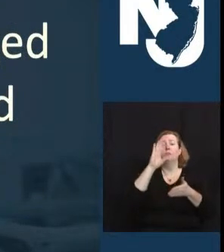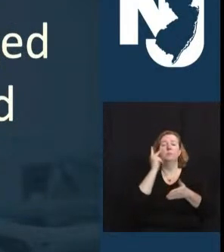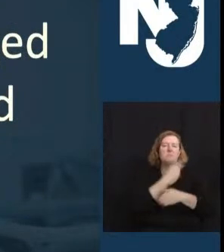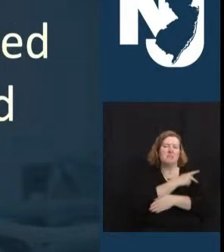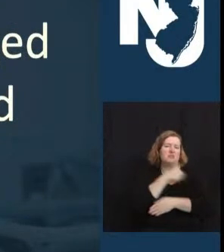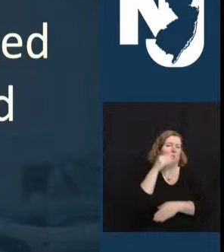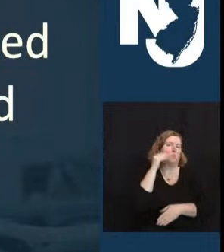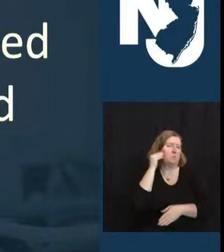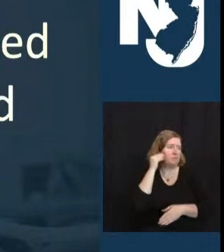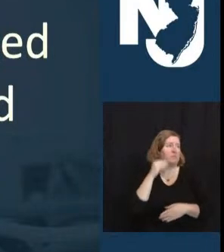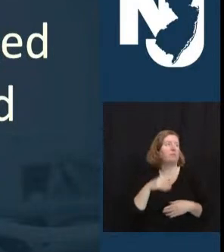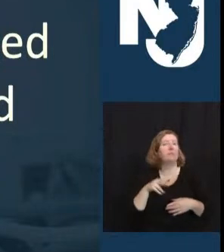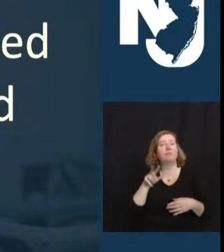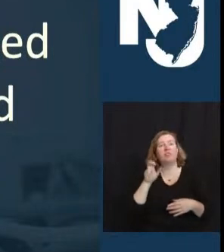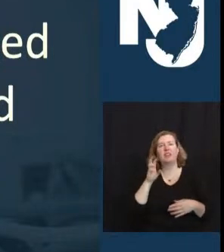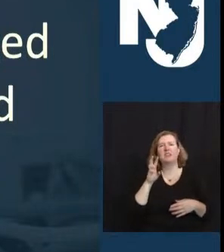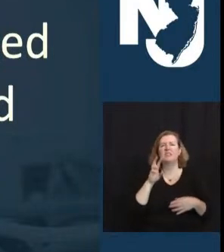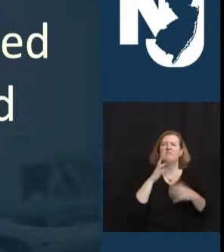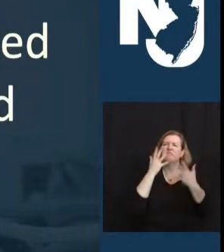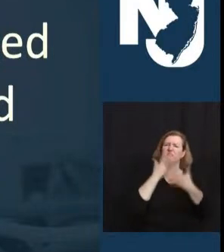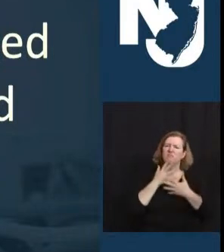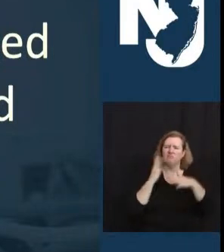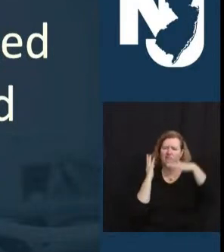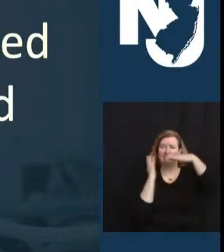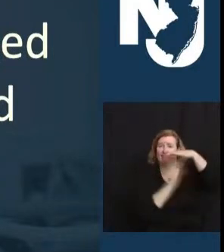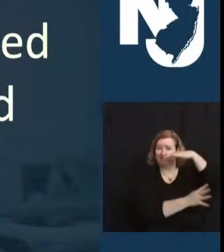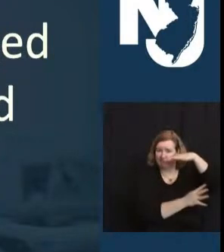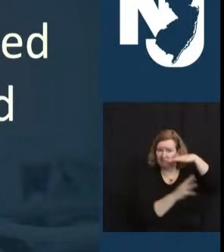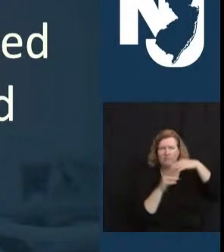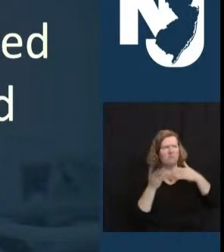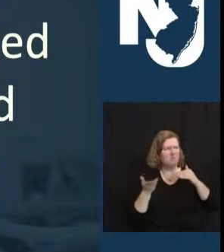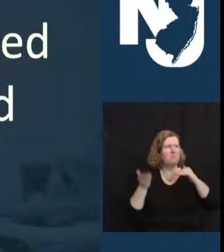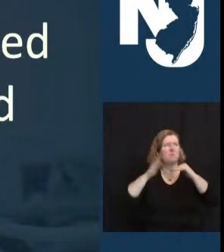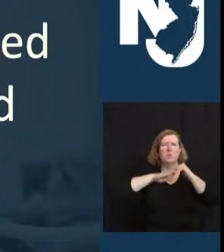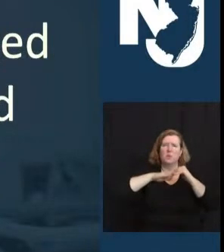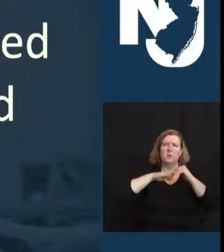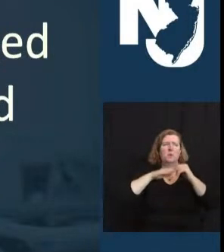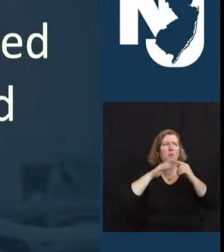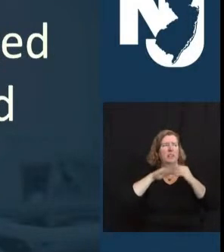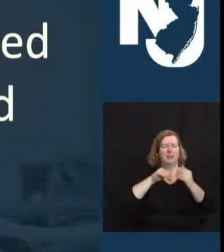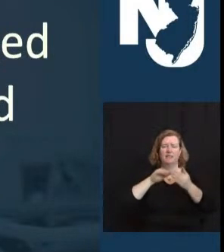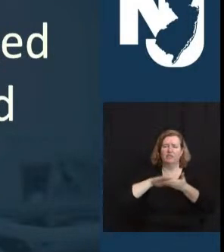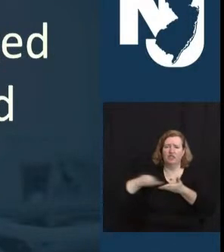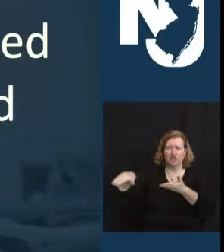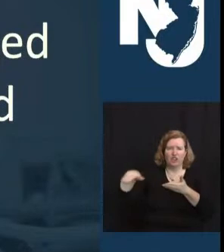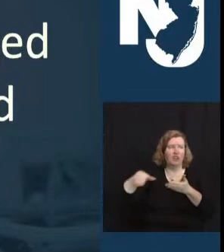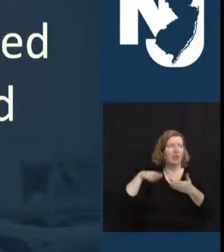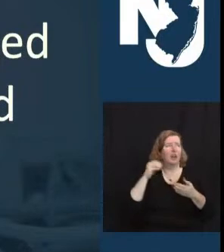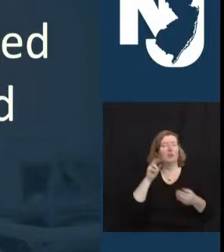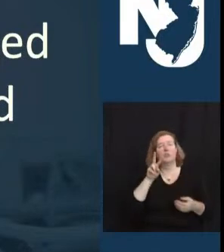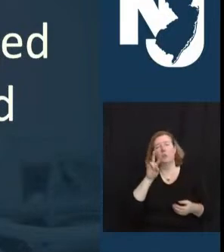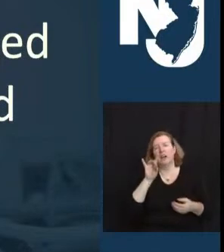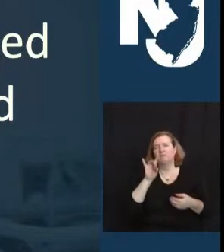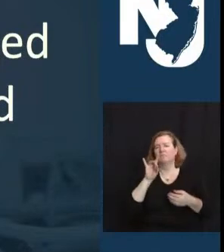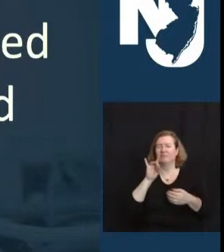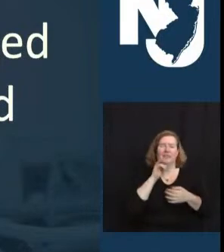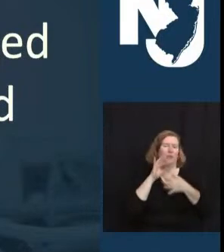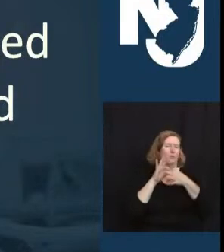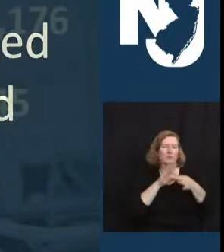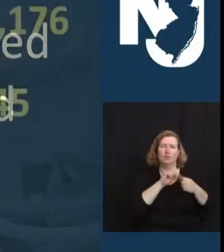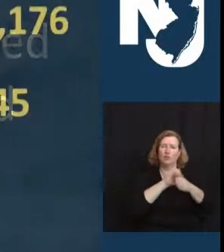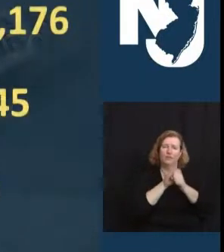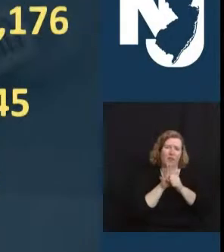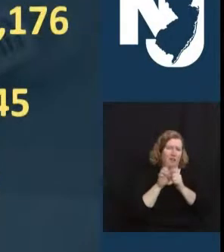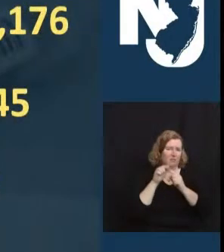but another 367 were admitted, and our hospitals reported 28 deaths, again, not confirmed. But we are